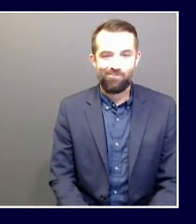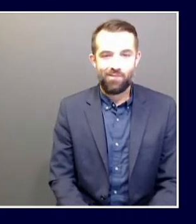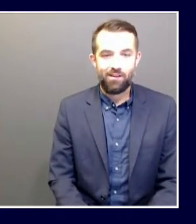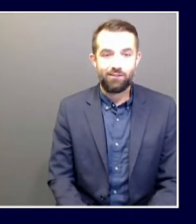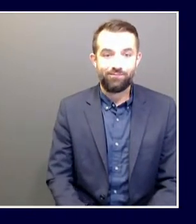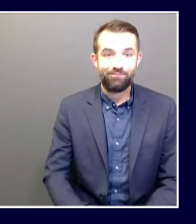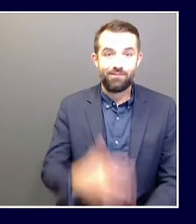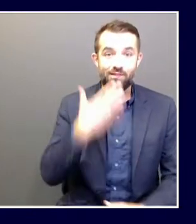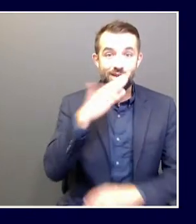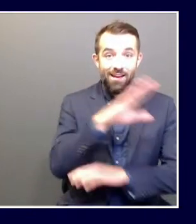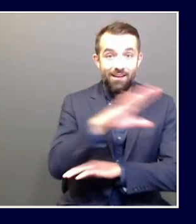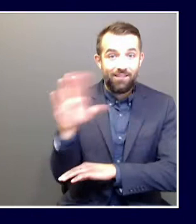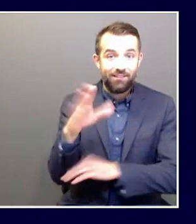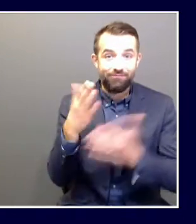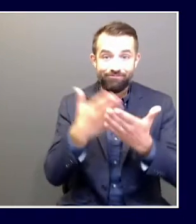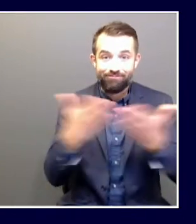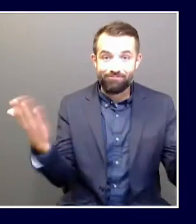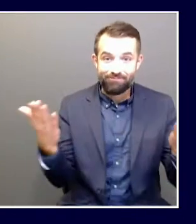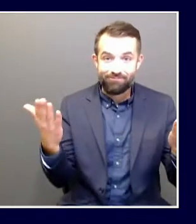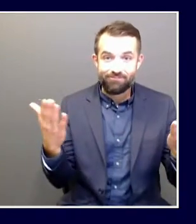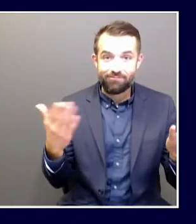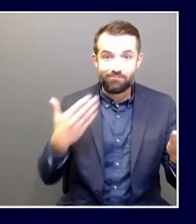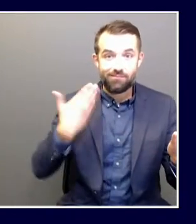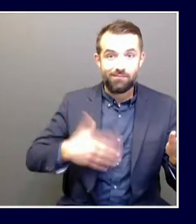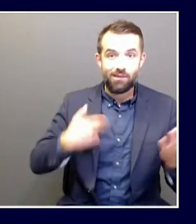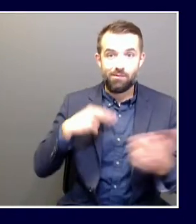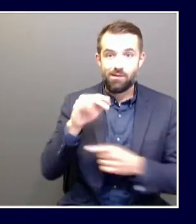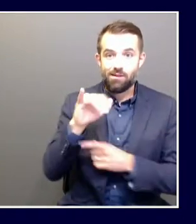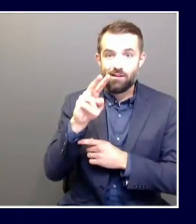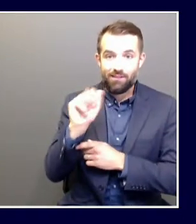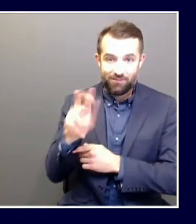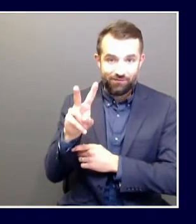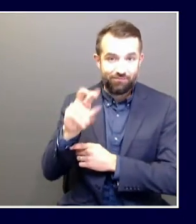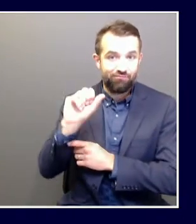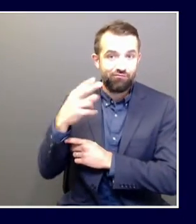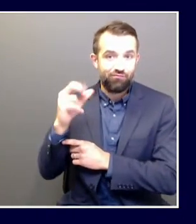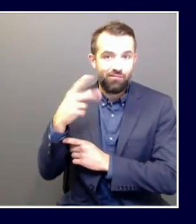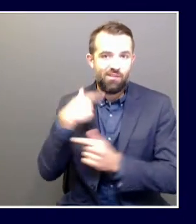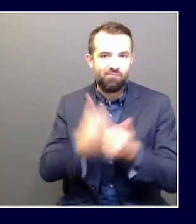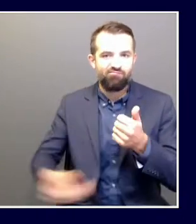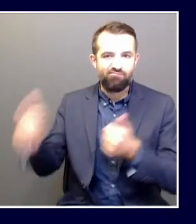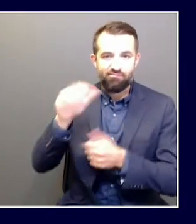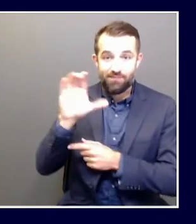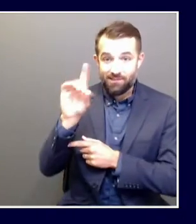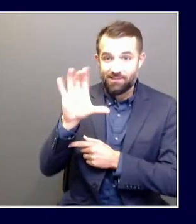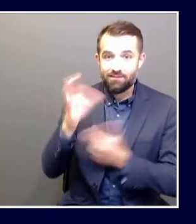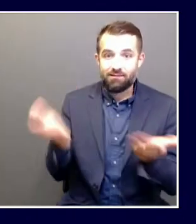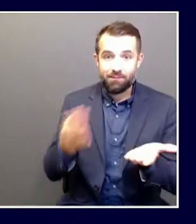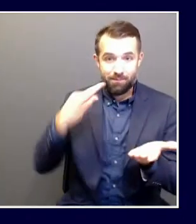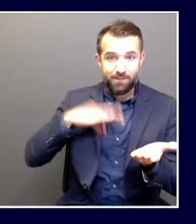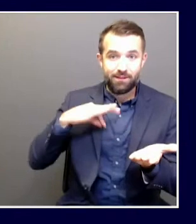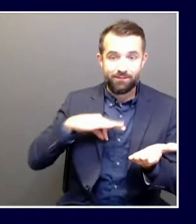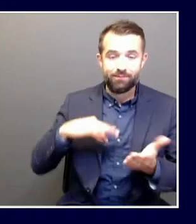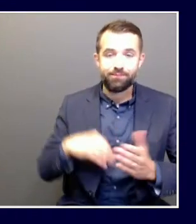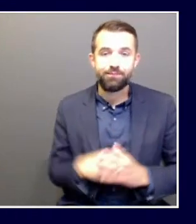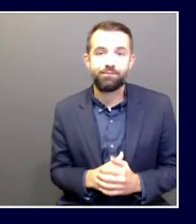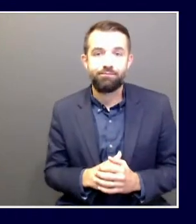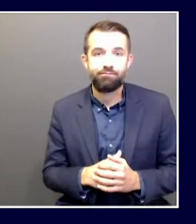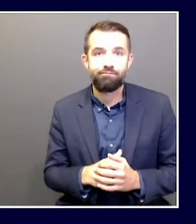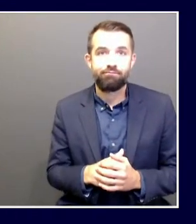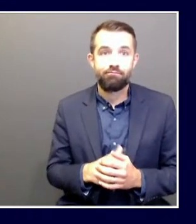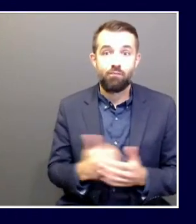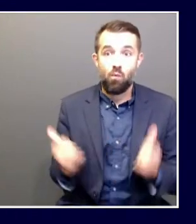Good afternoon, everyone. I'm Nirav Shah, the director of the Maine CDC, and I am joined this afternoon by Commissioner Jean